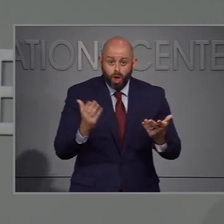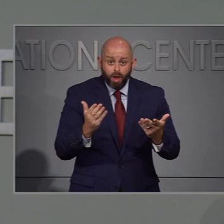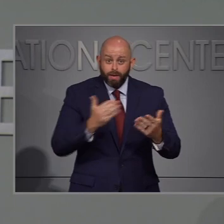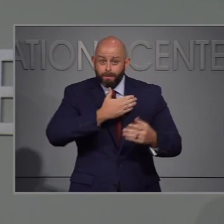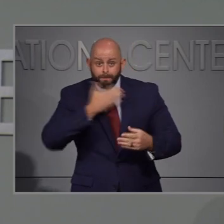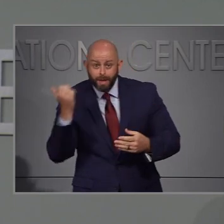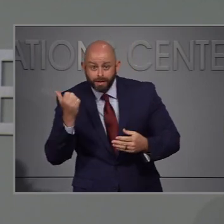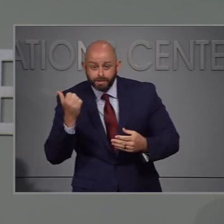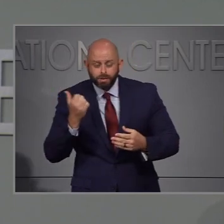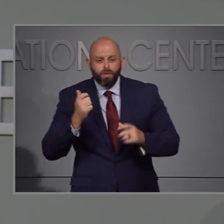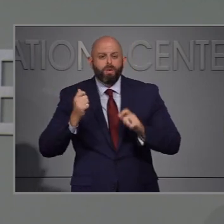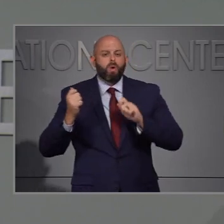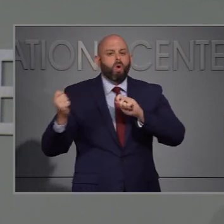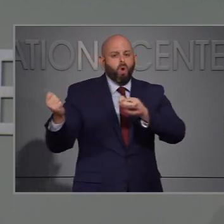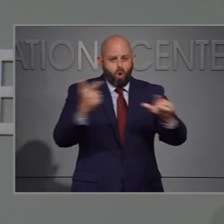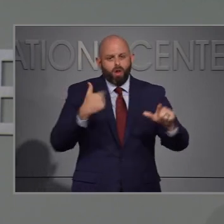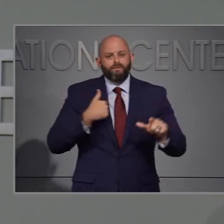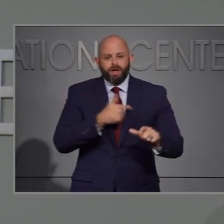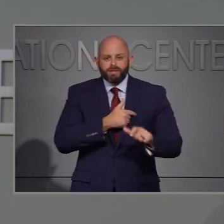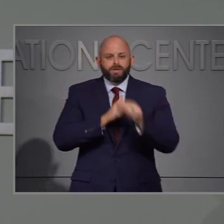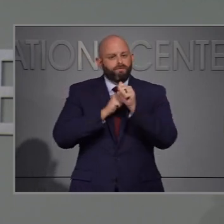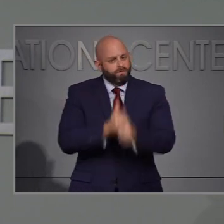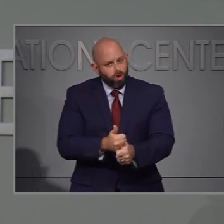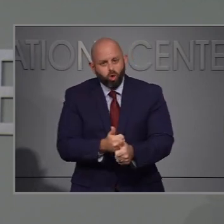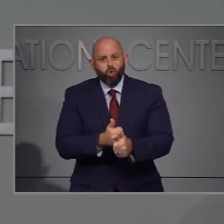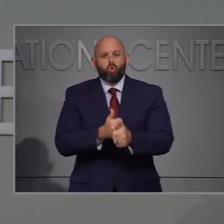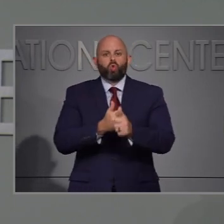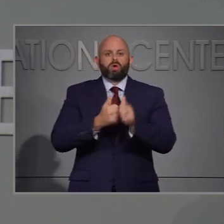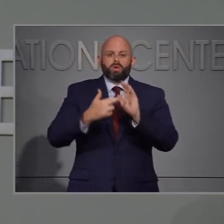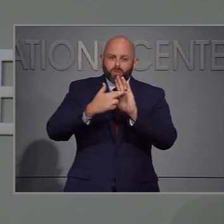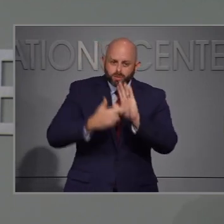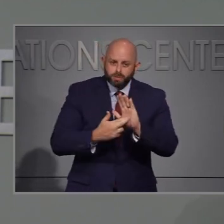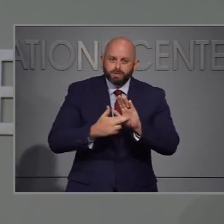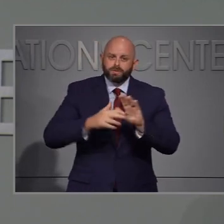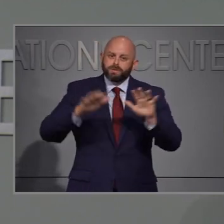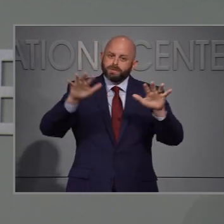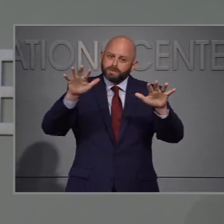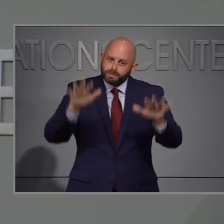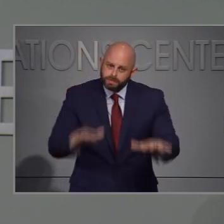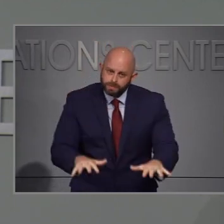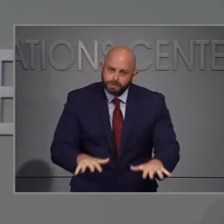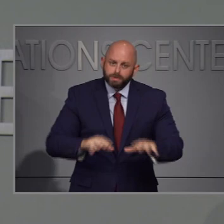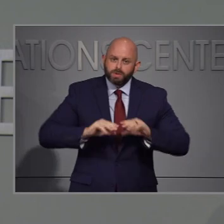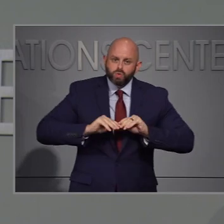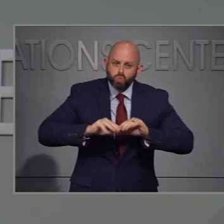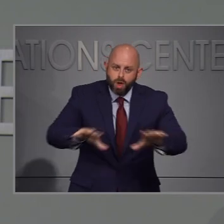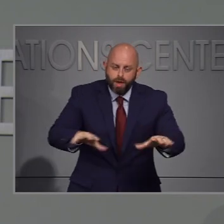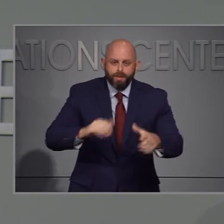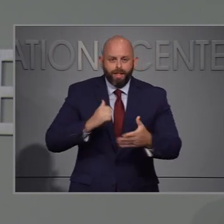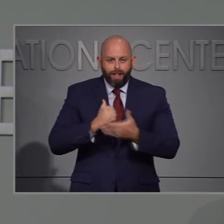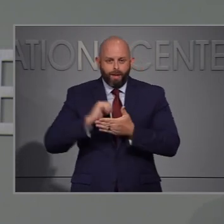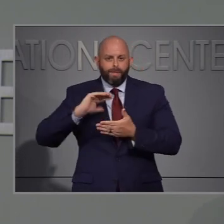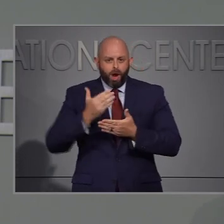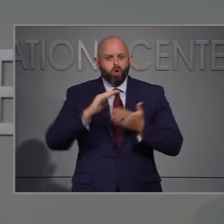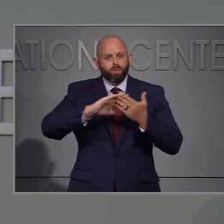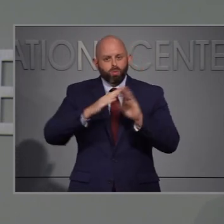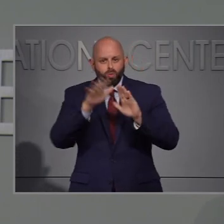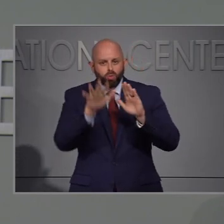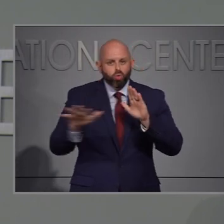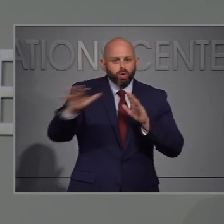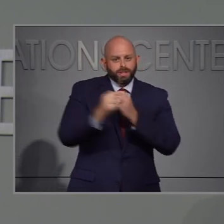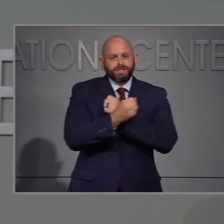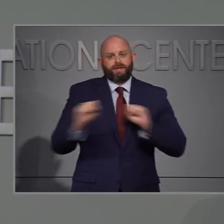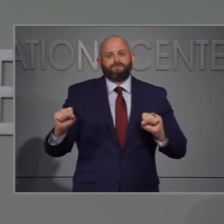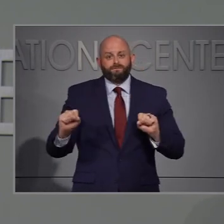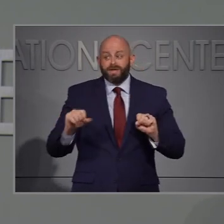children's education, to do all that we can to slow the spread of this virus in order to make our communities safer and therefore our